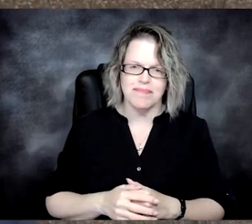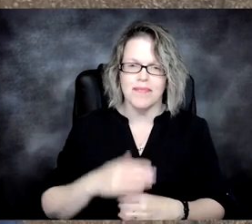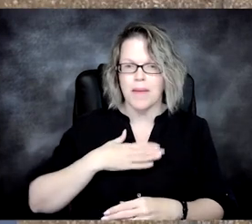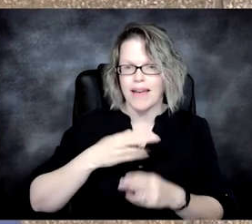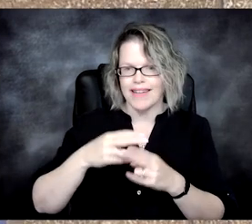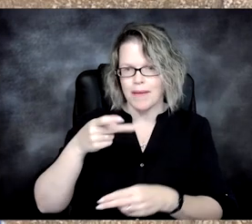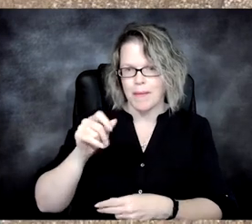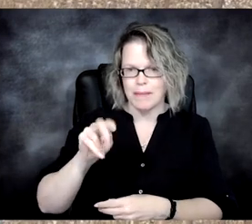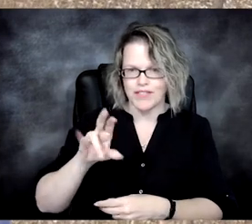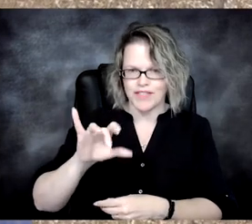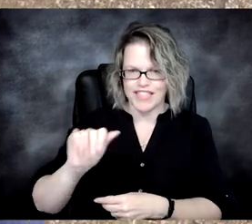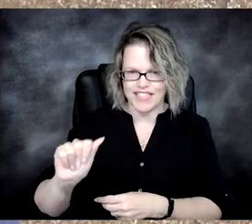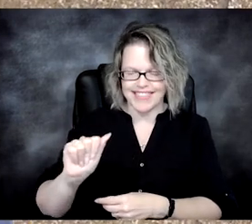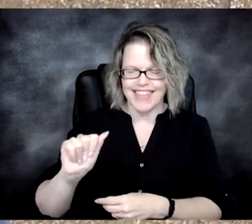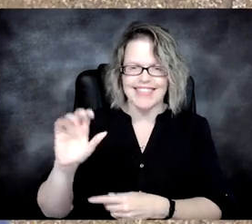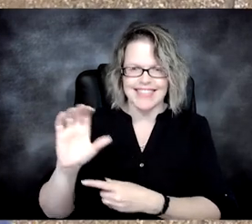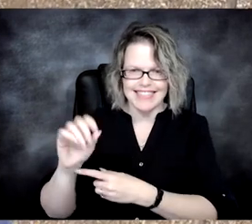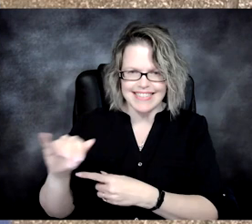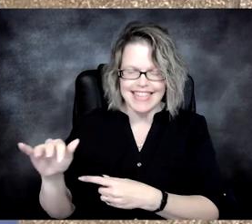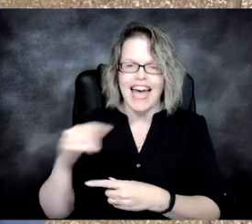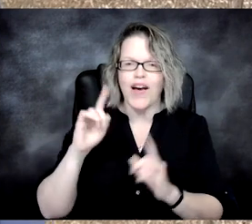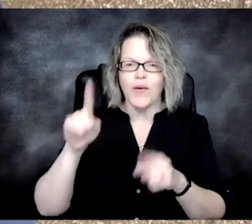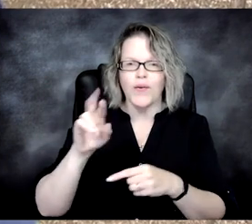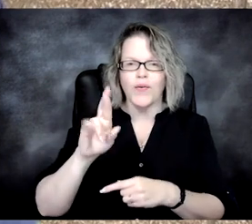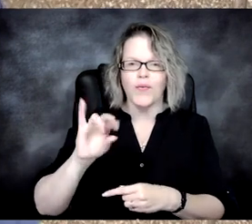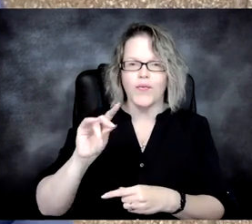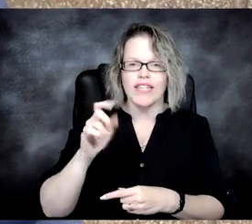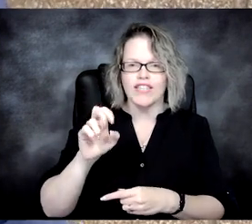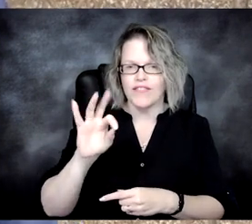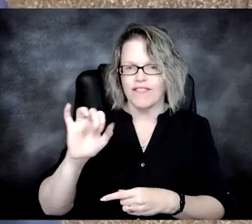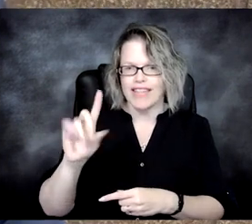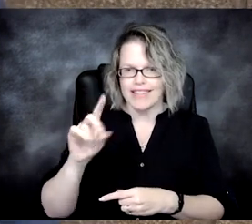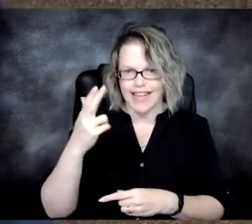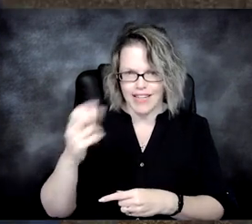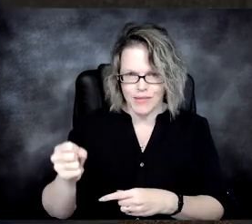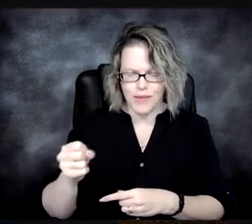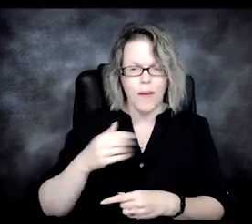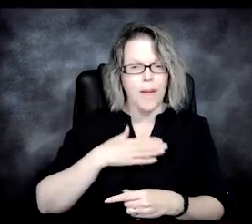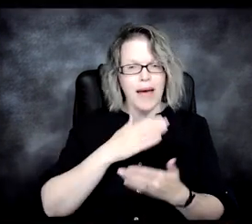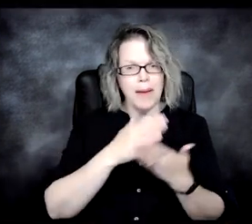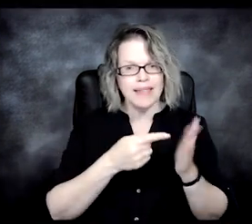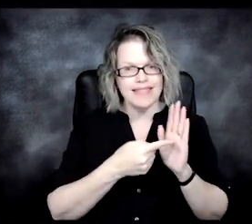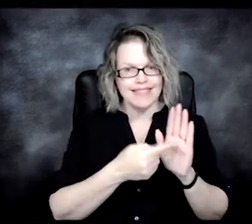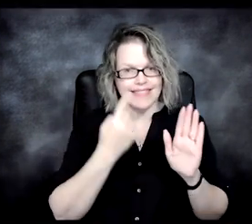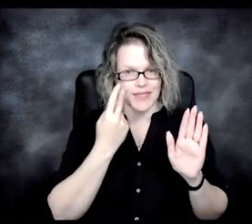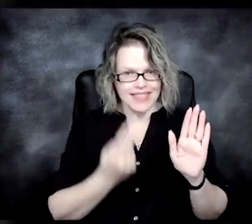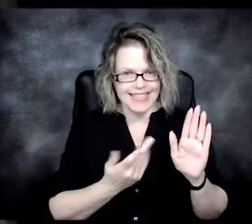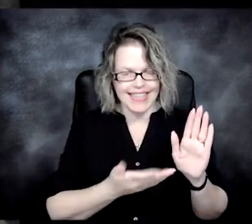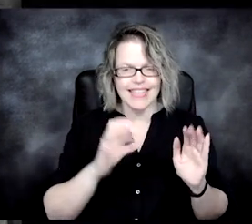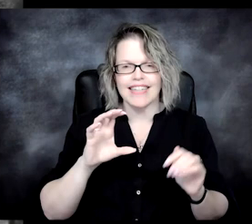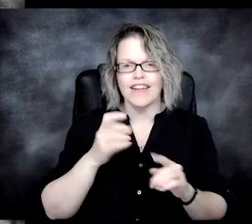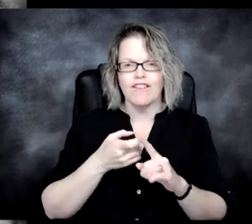My name is Patricia Katakutin. I go to Ridgefield High School, and my piece, The Real Me That You See, is a